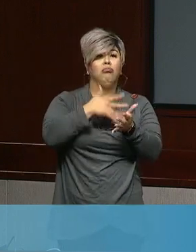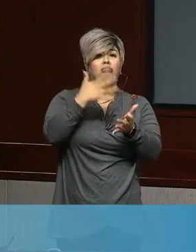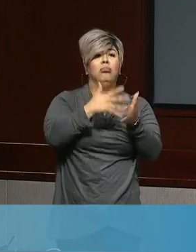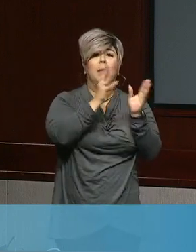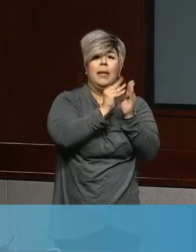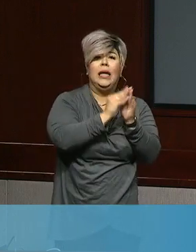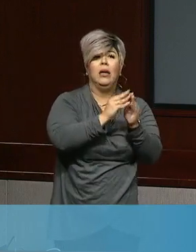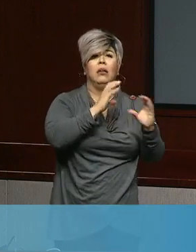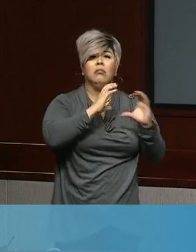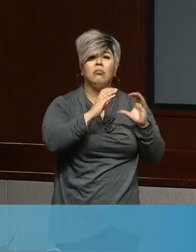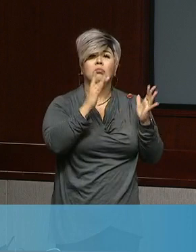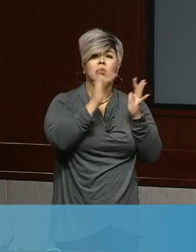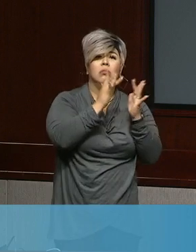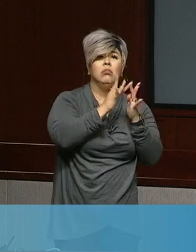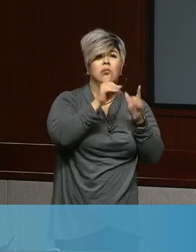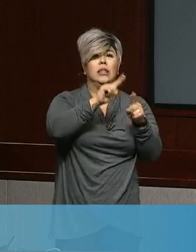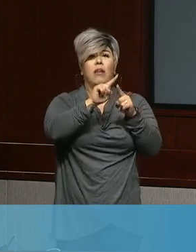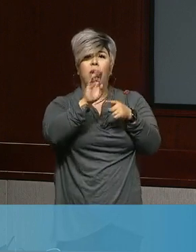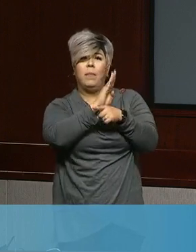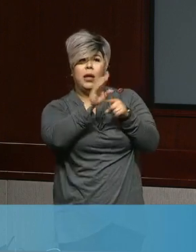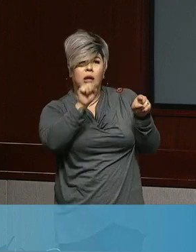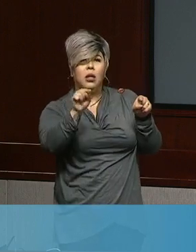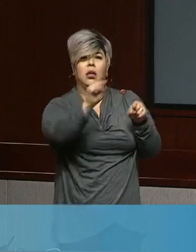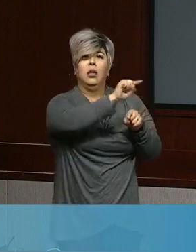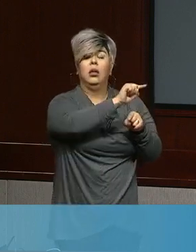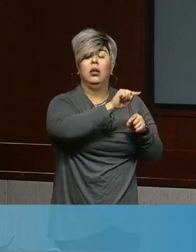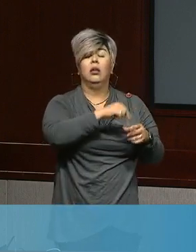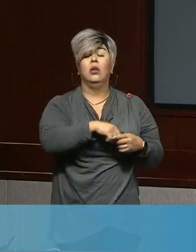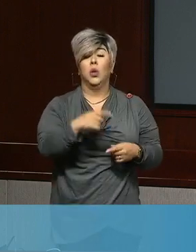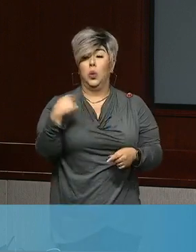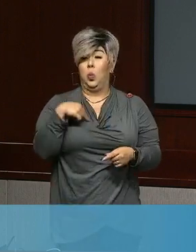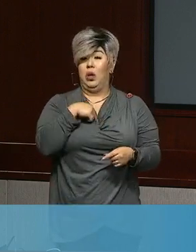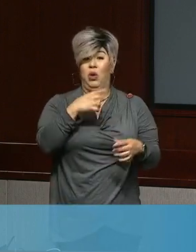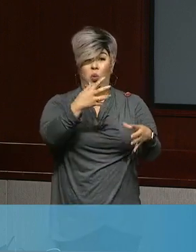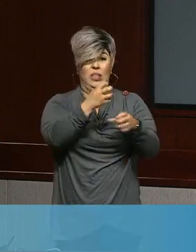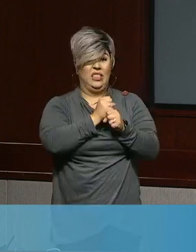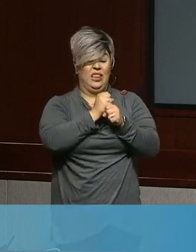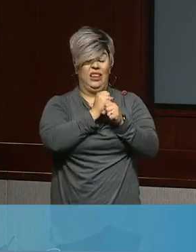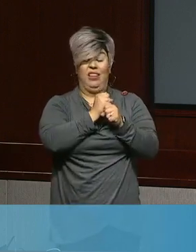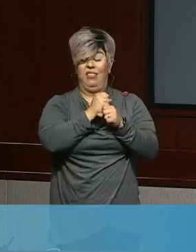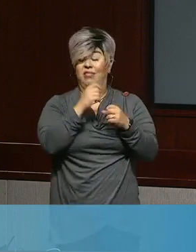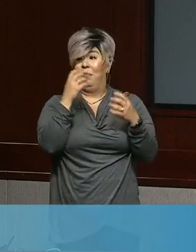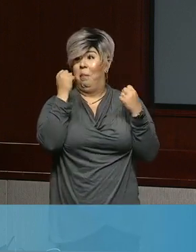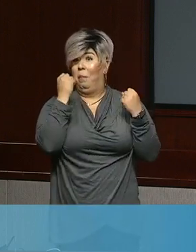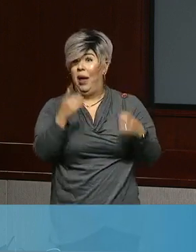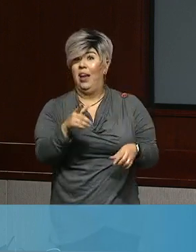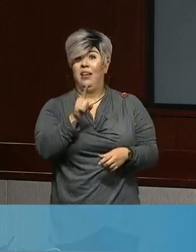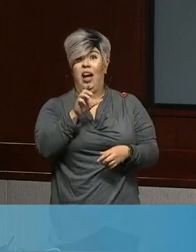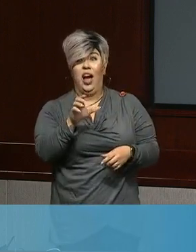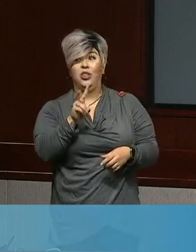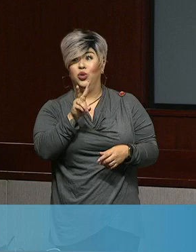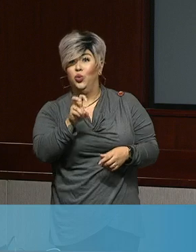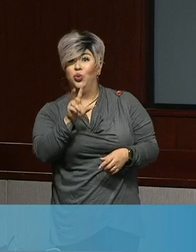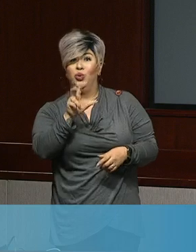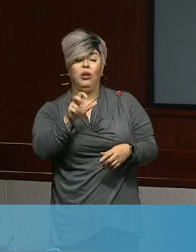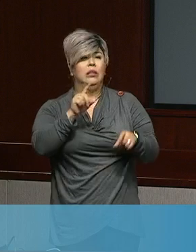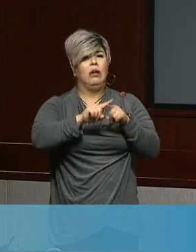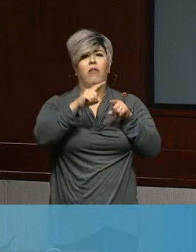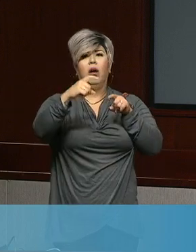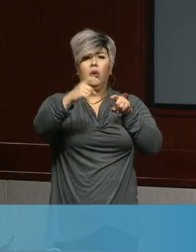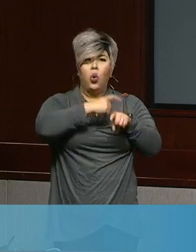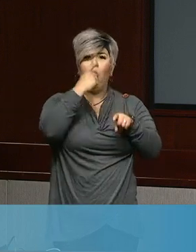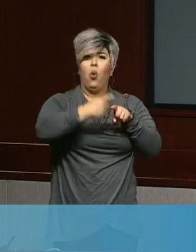communication with various businesses. We have received hundreds and hundreds of calls